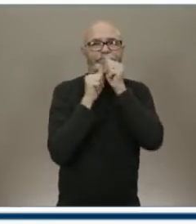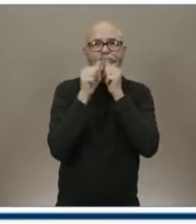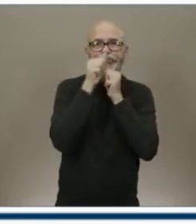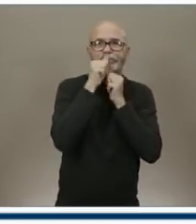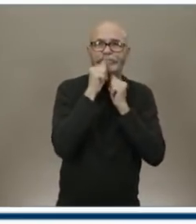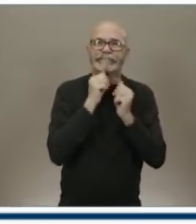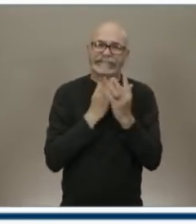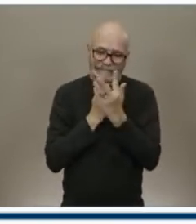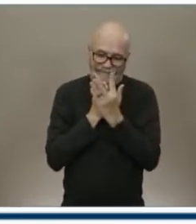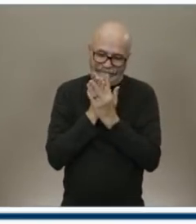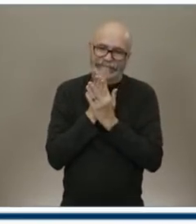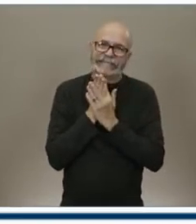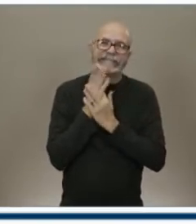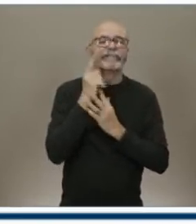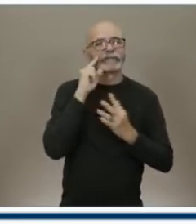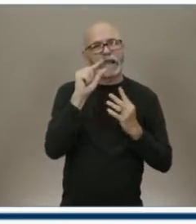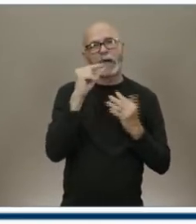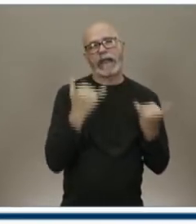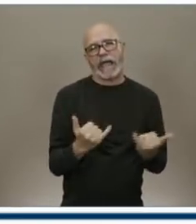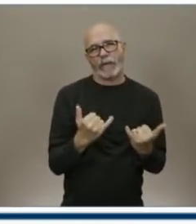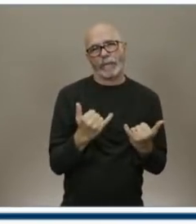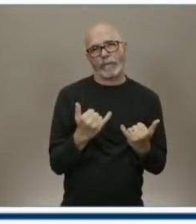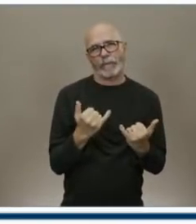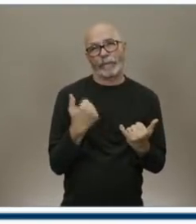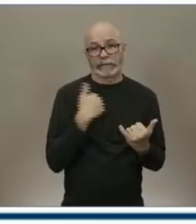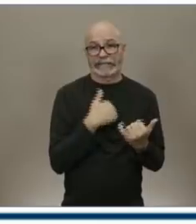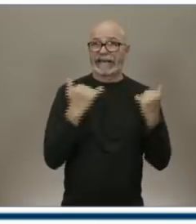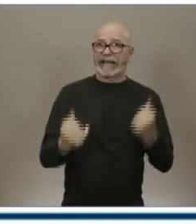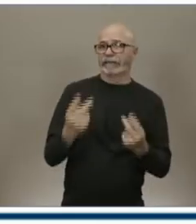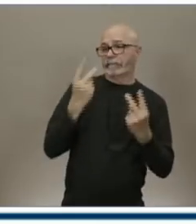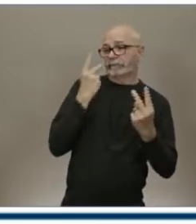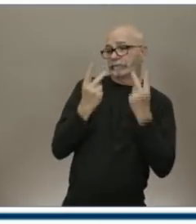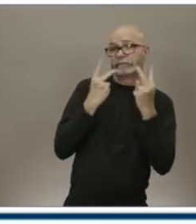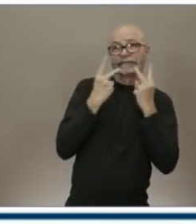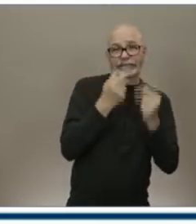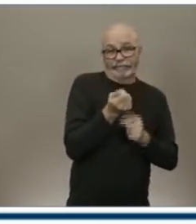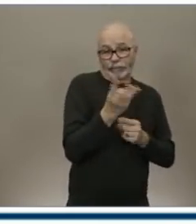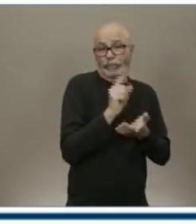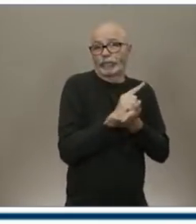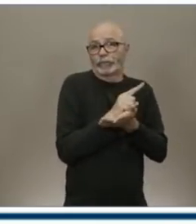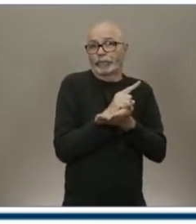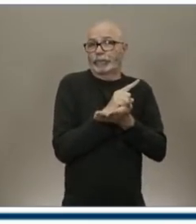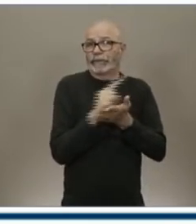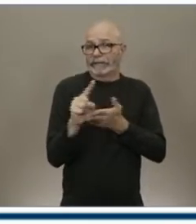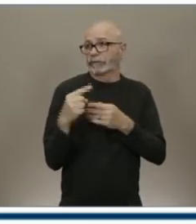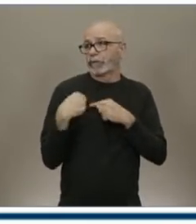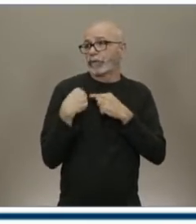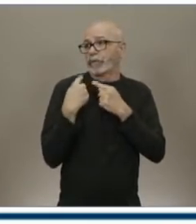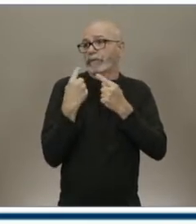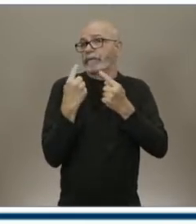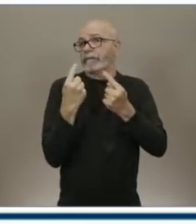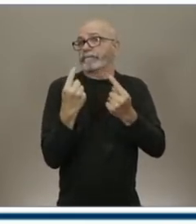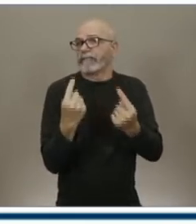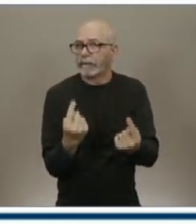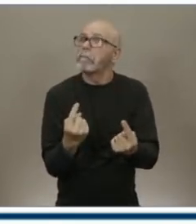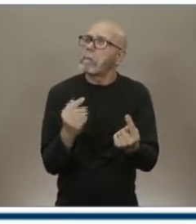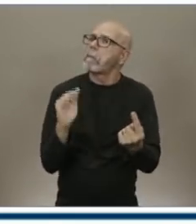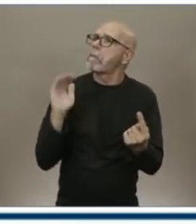reflect everybody's hard work over the last few weeks. But today's news about an outbreak at the poultry plant in the